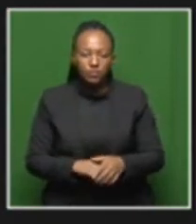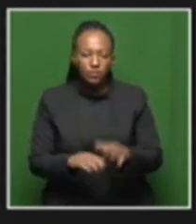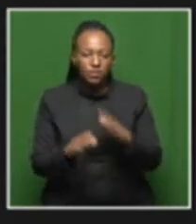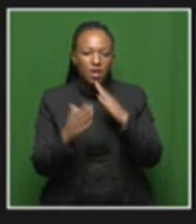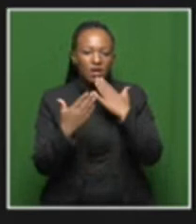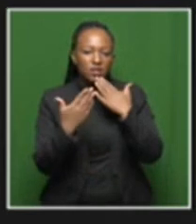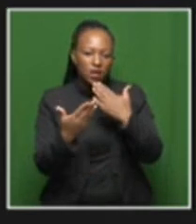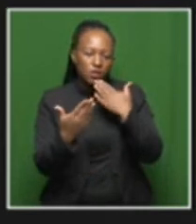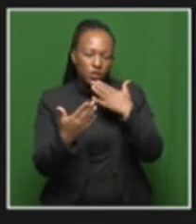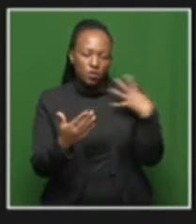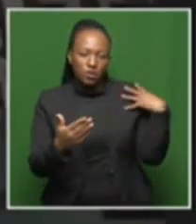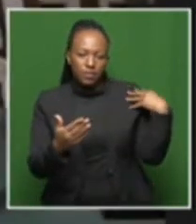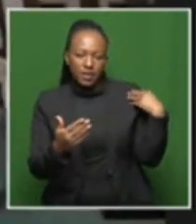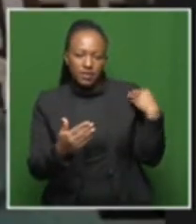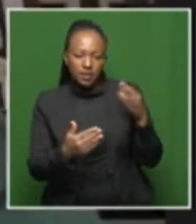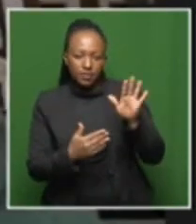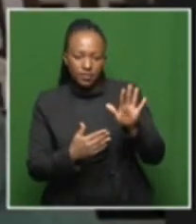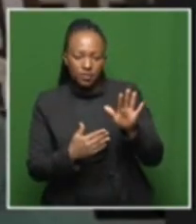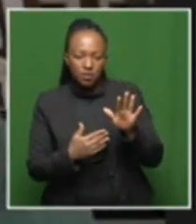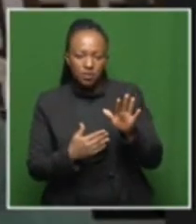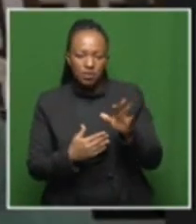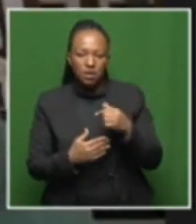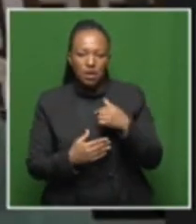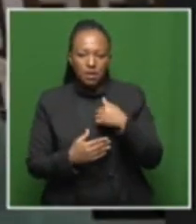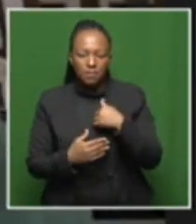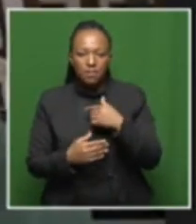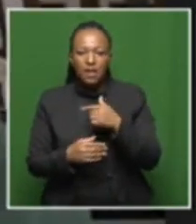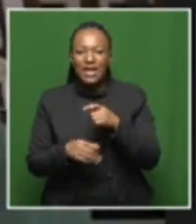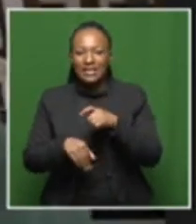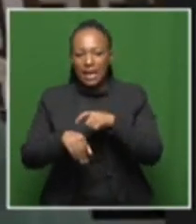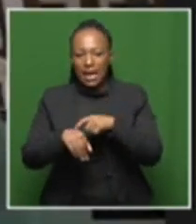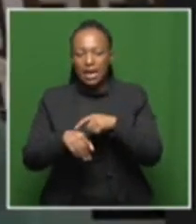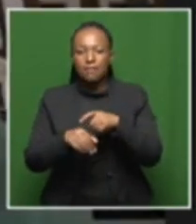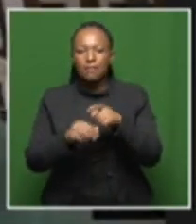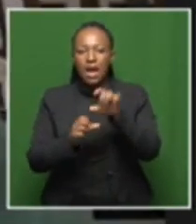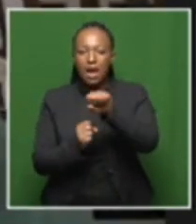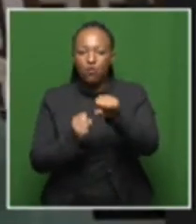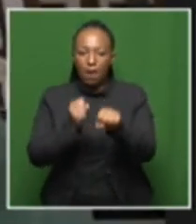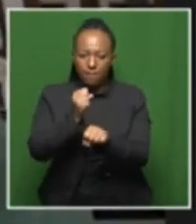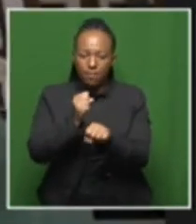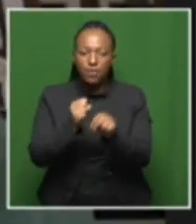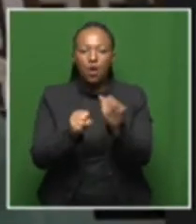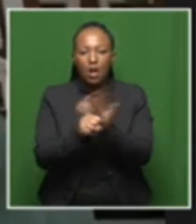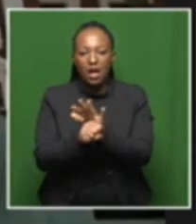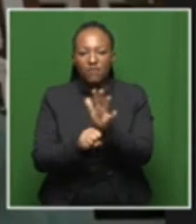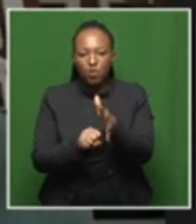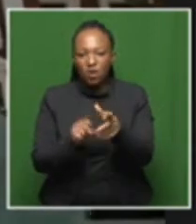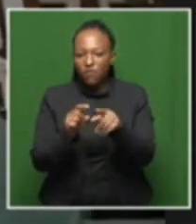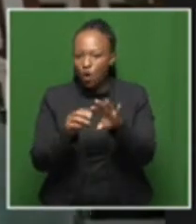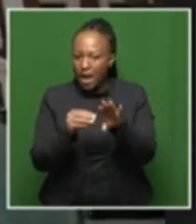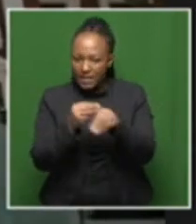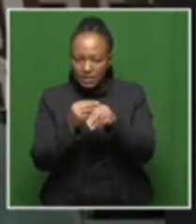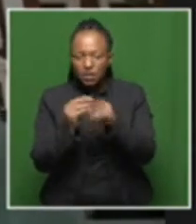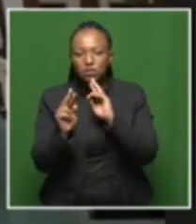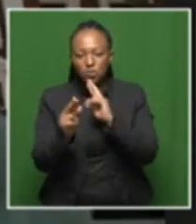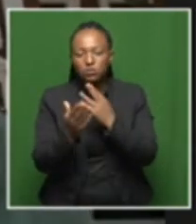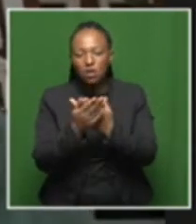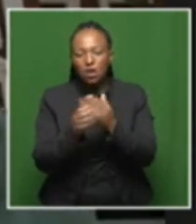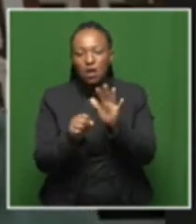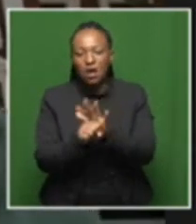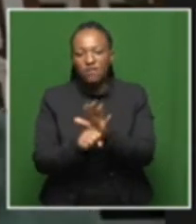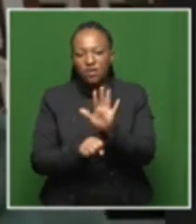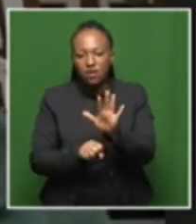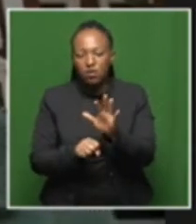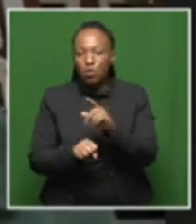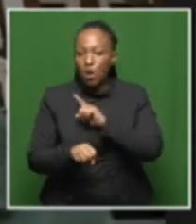Thanks, Minister. No, I think I'll cover in my closing remarks any additional response. Thank you, just